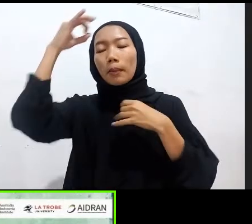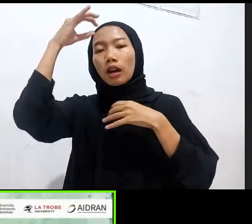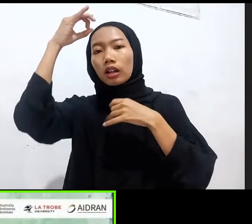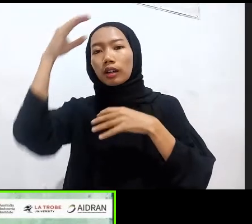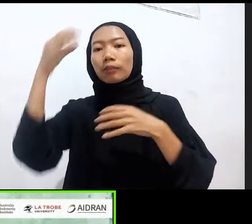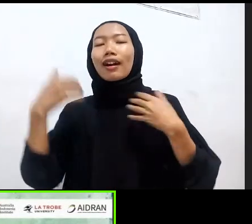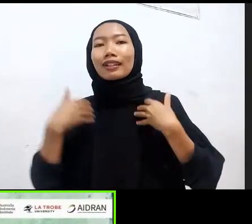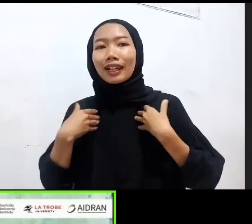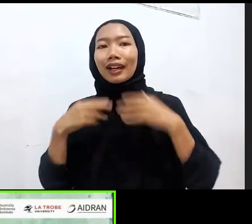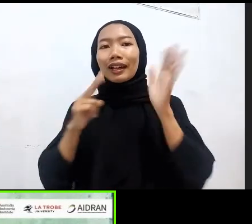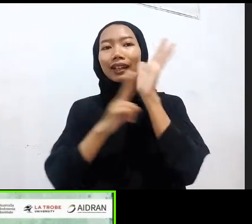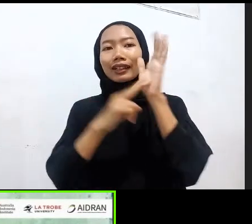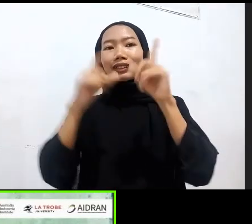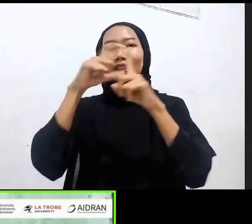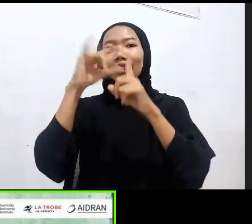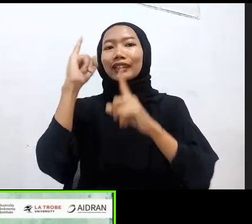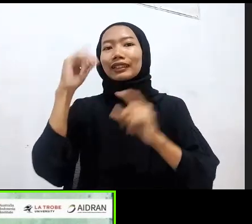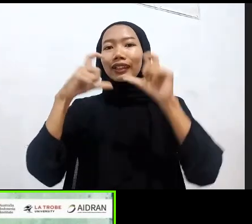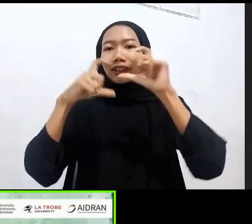out, but we have like